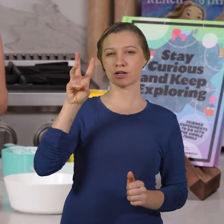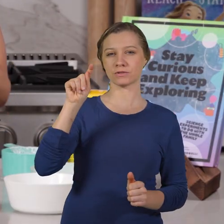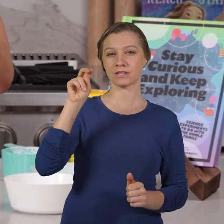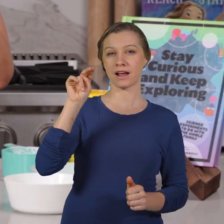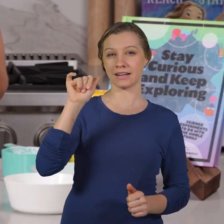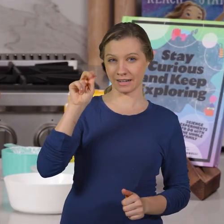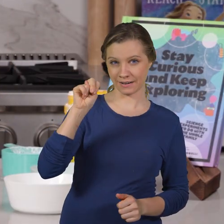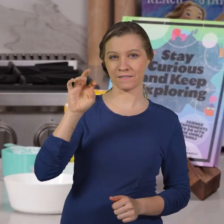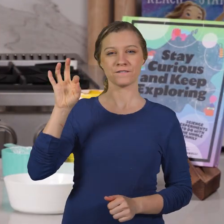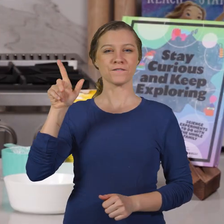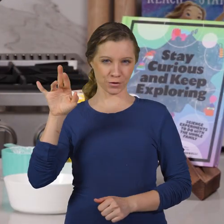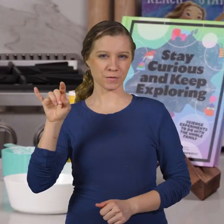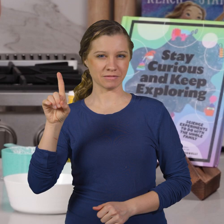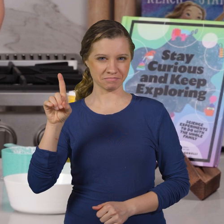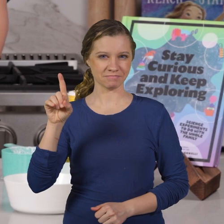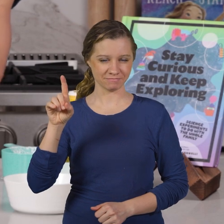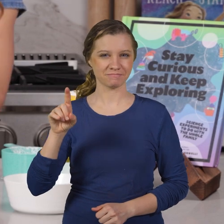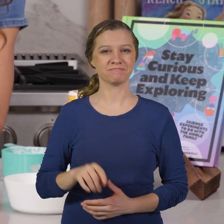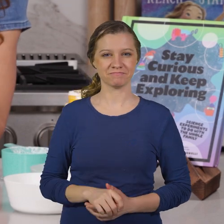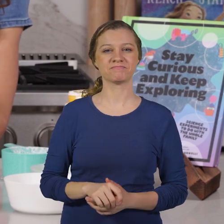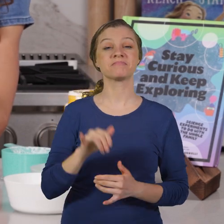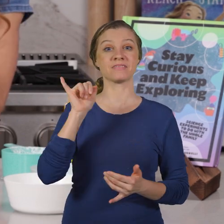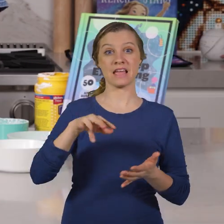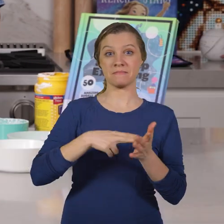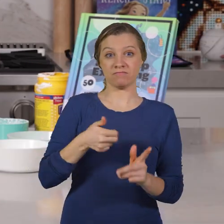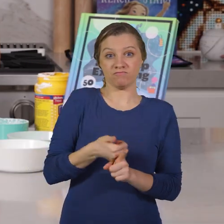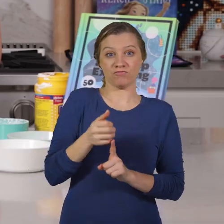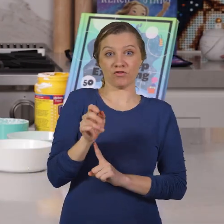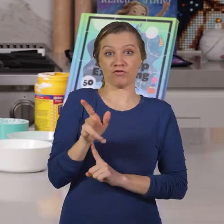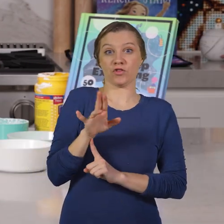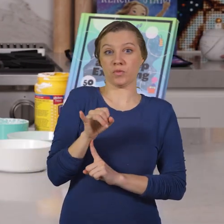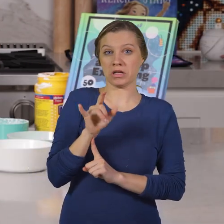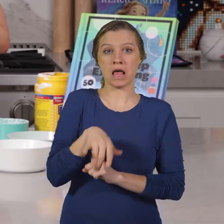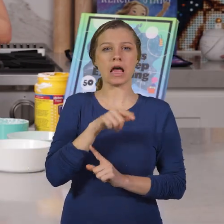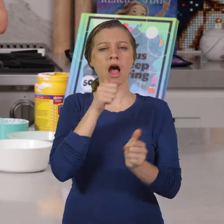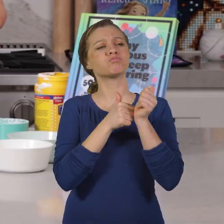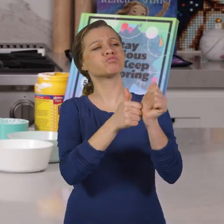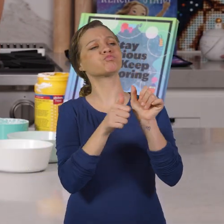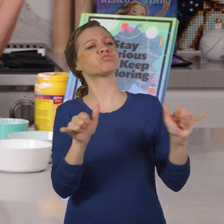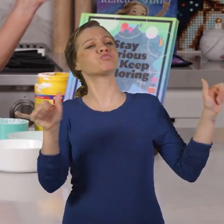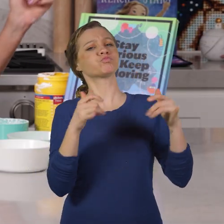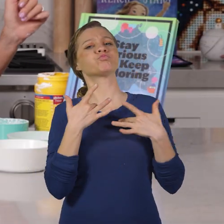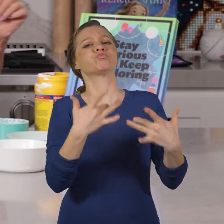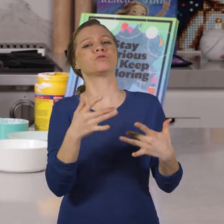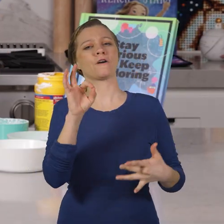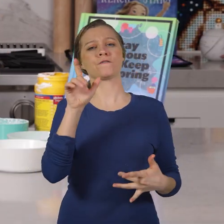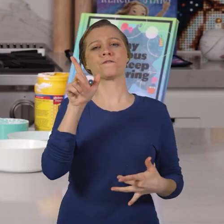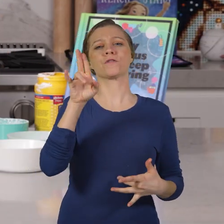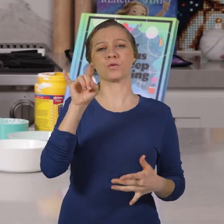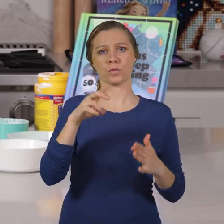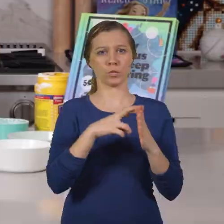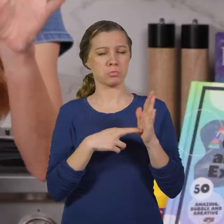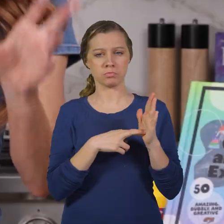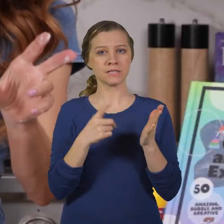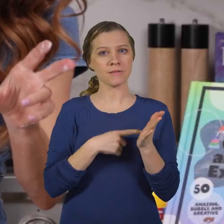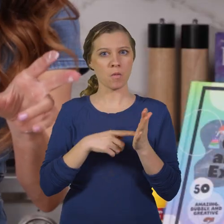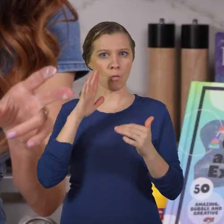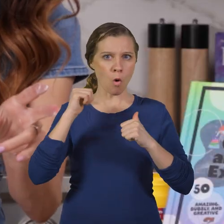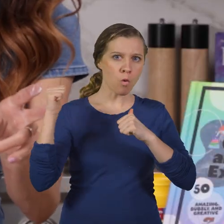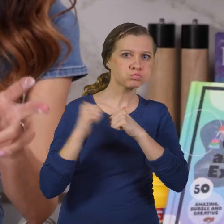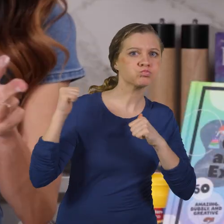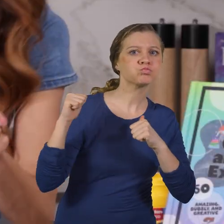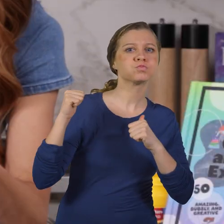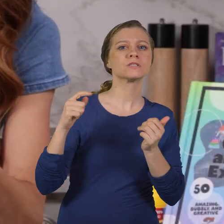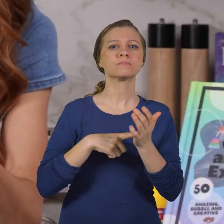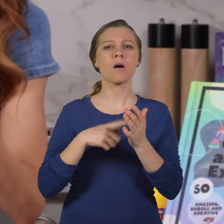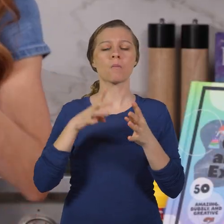magic behind a non-Newtonian fluid. That means it's just a fluid that doesn't abide by the normal fluid rules. Sometimes